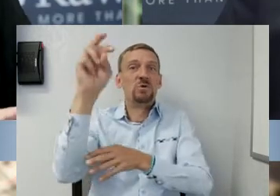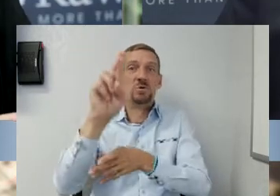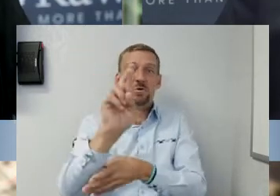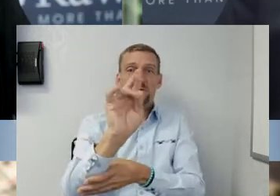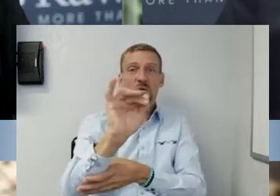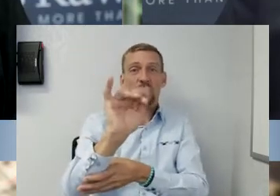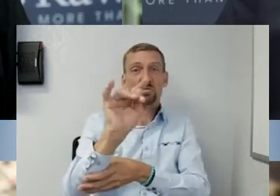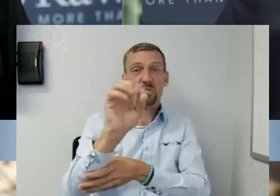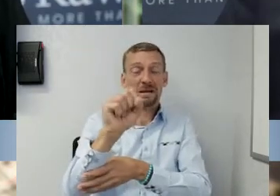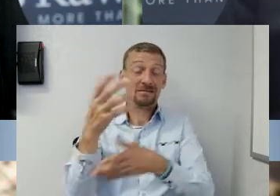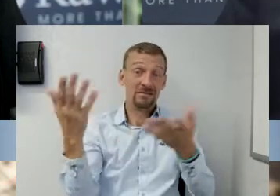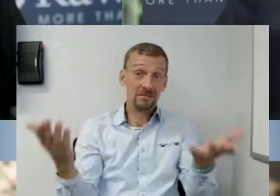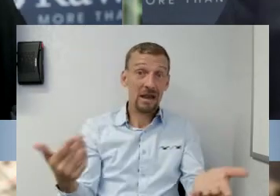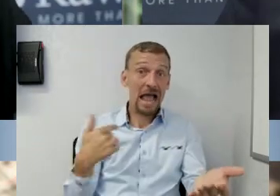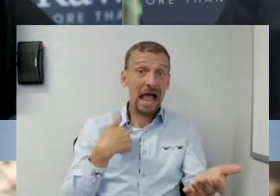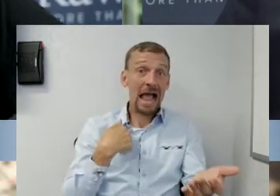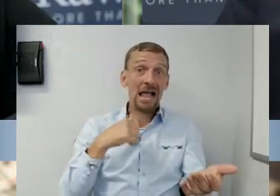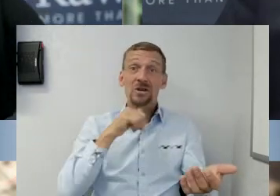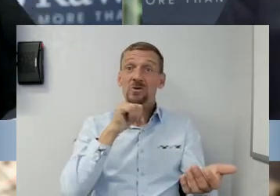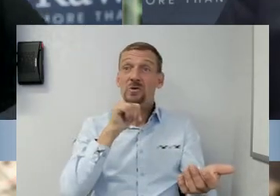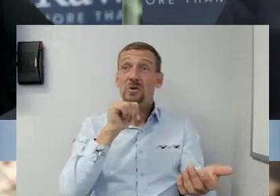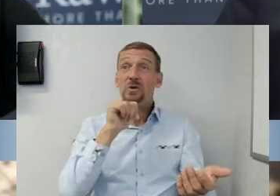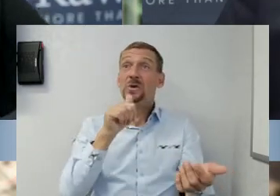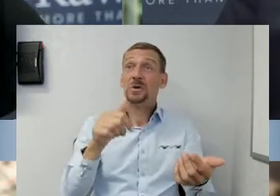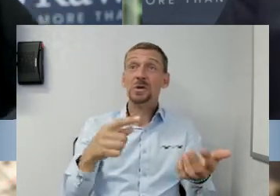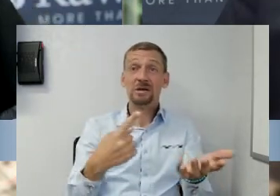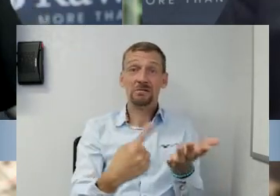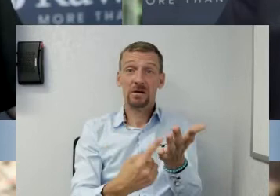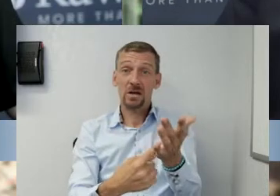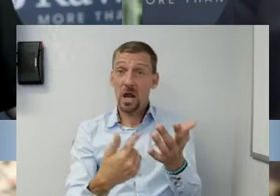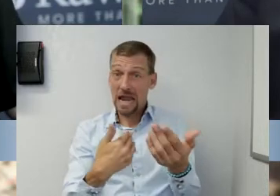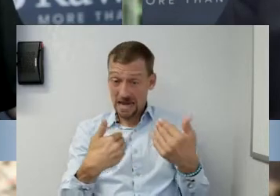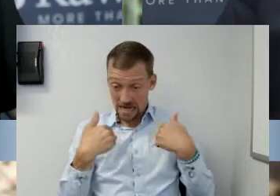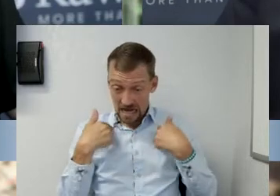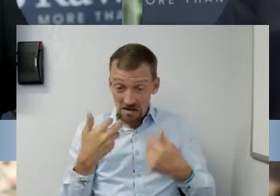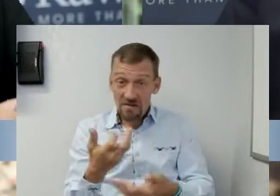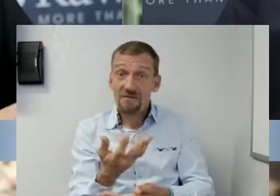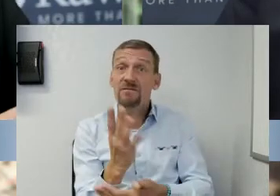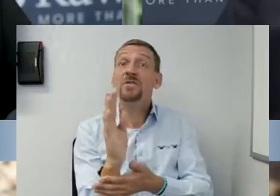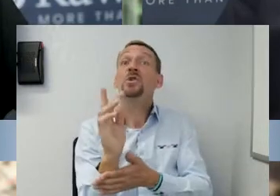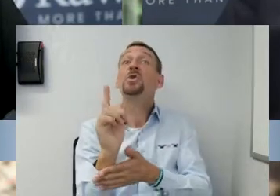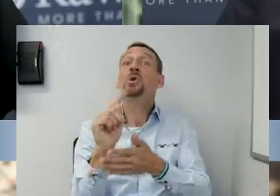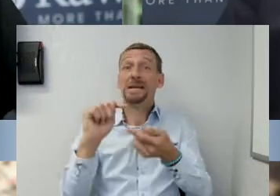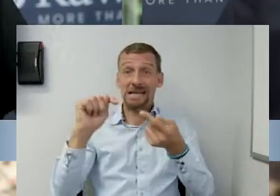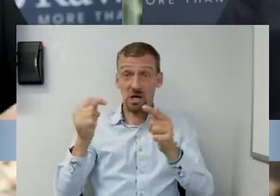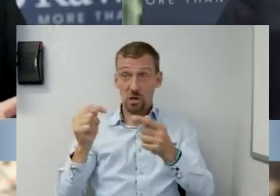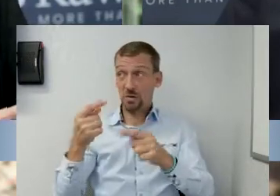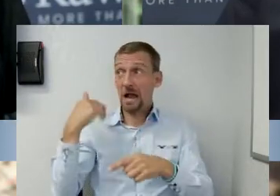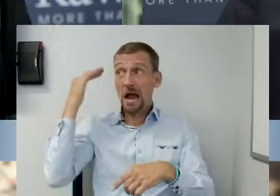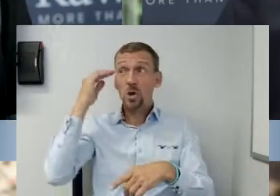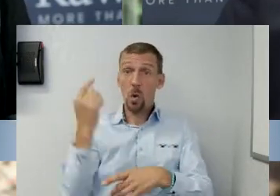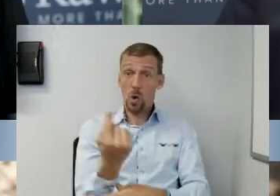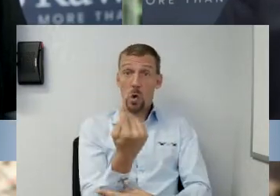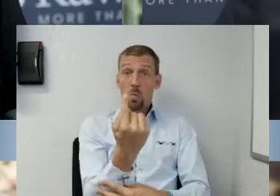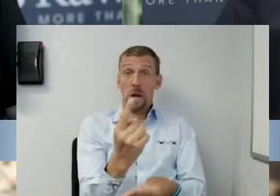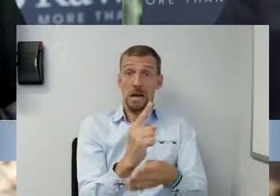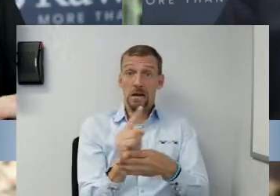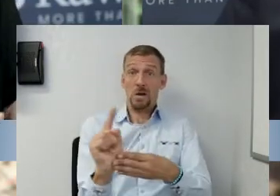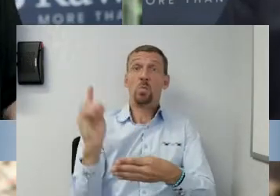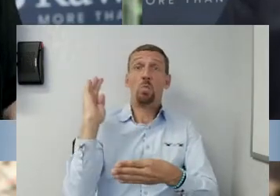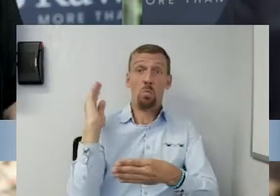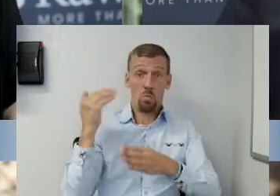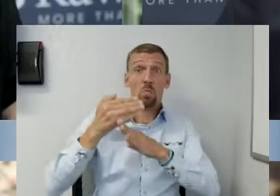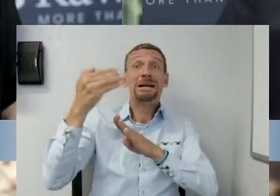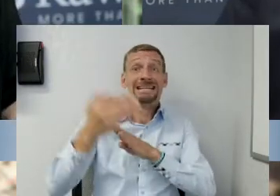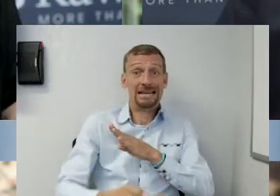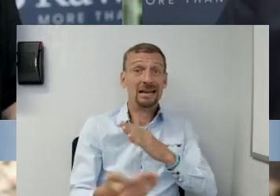riots? And so far, I don't think we've had a few injuries here. I know last weekend there was an injury. So, how